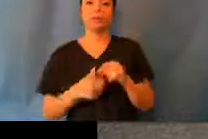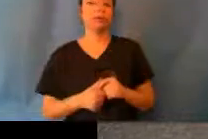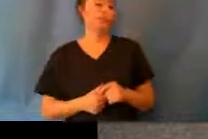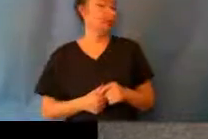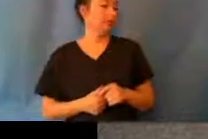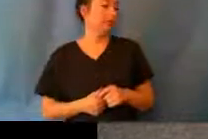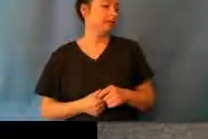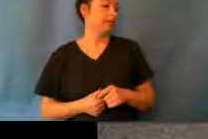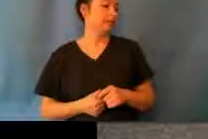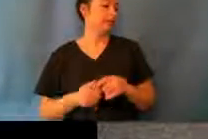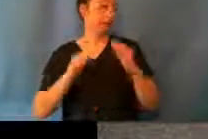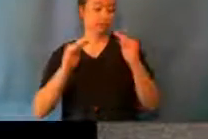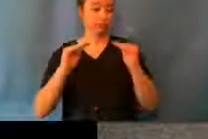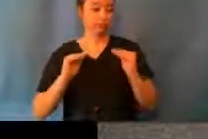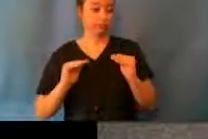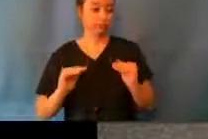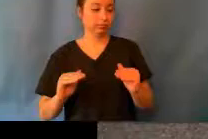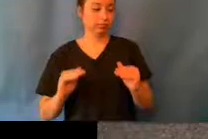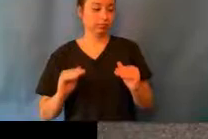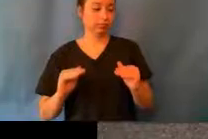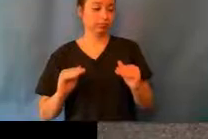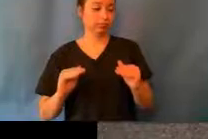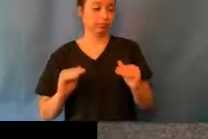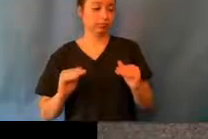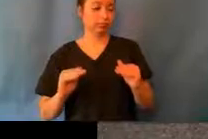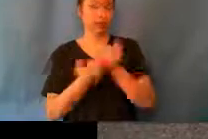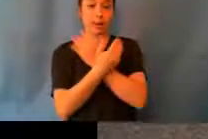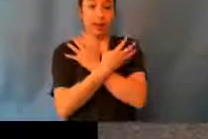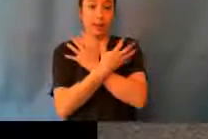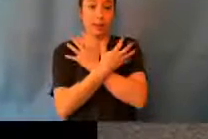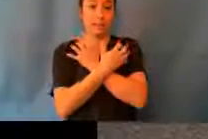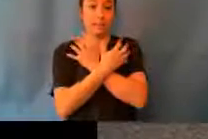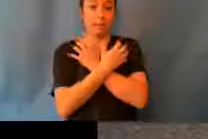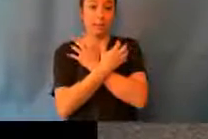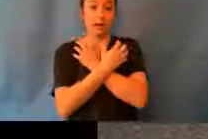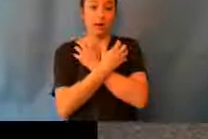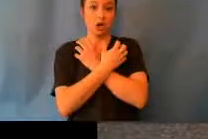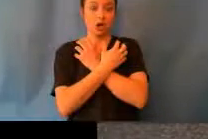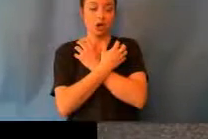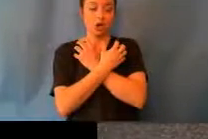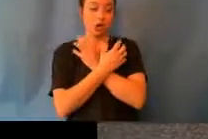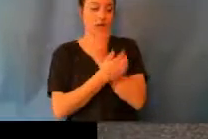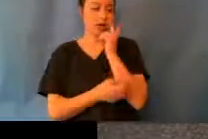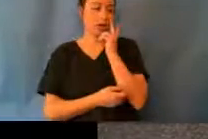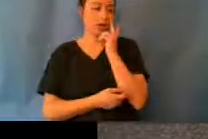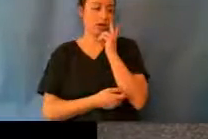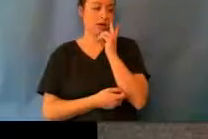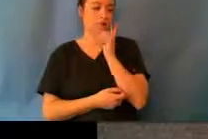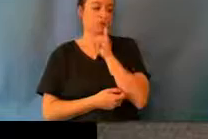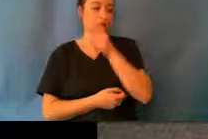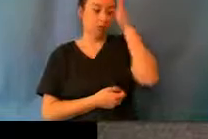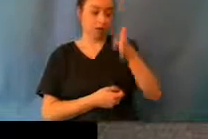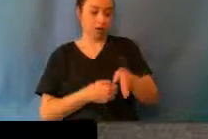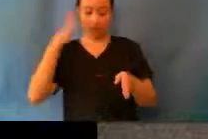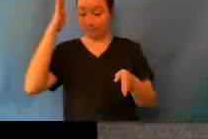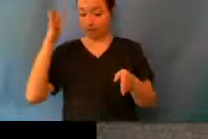All right. Sliding down to our next row. Now we're looking at the sleeping polar bear. Make sure it's lined